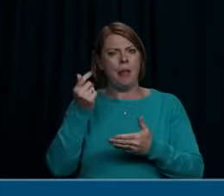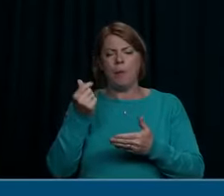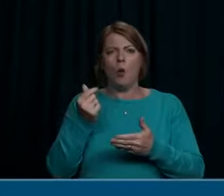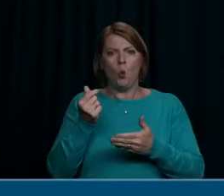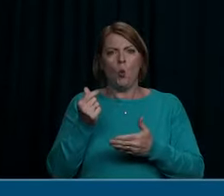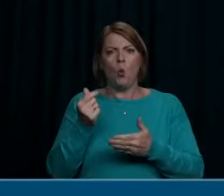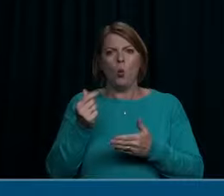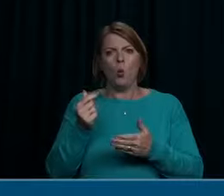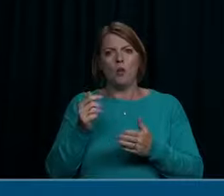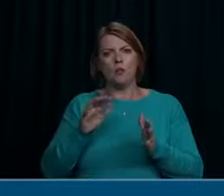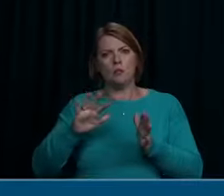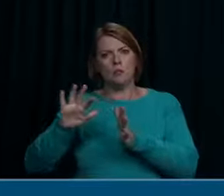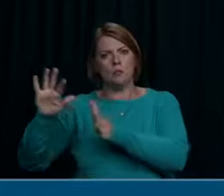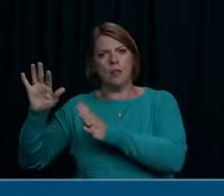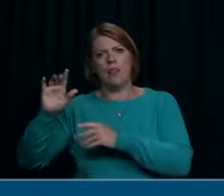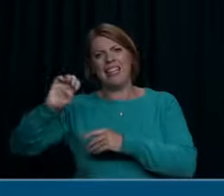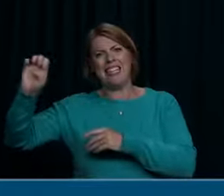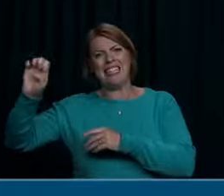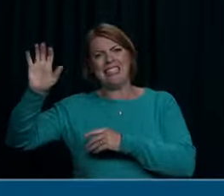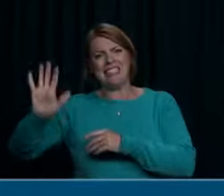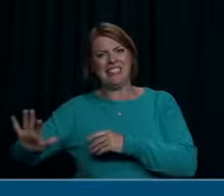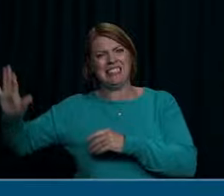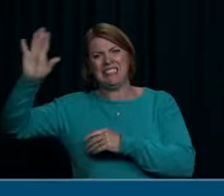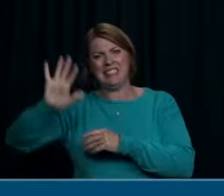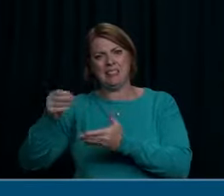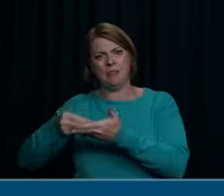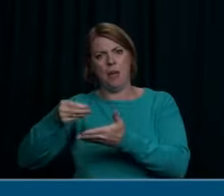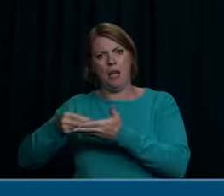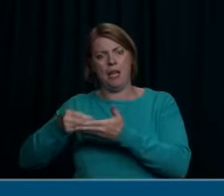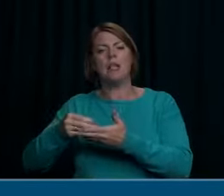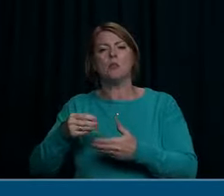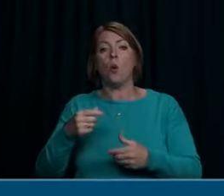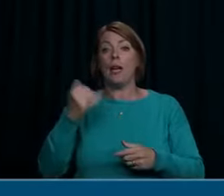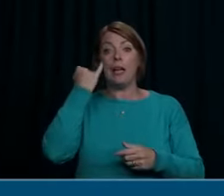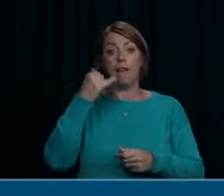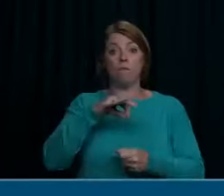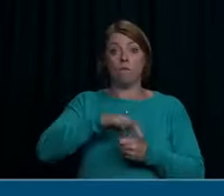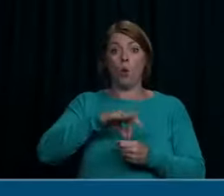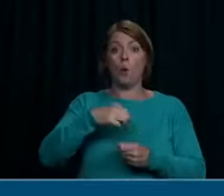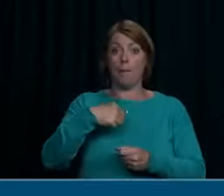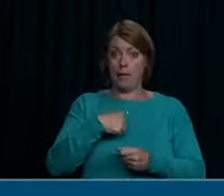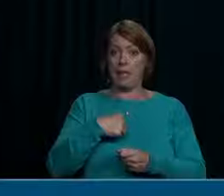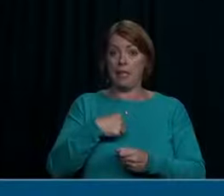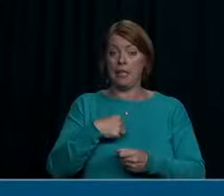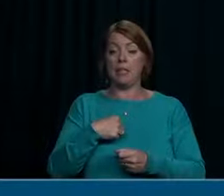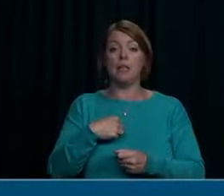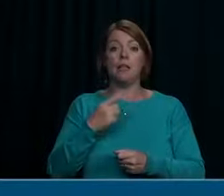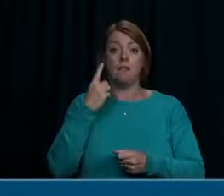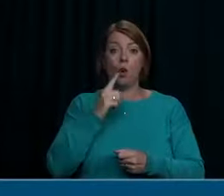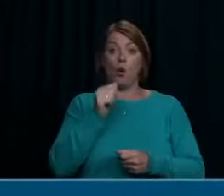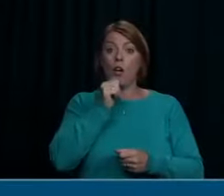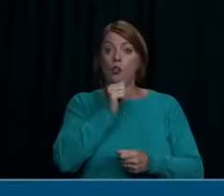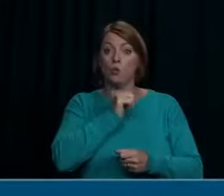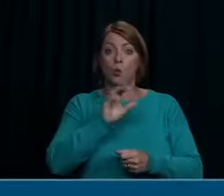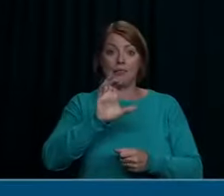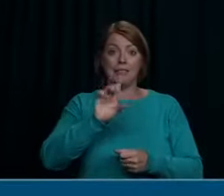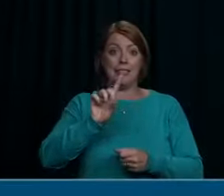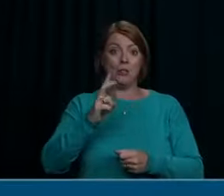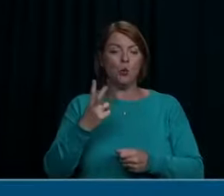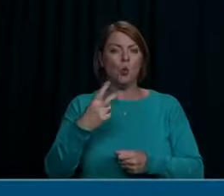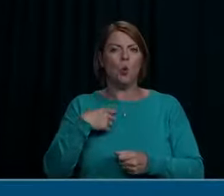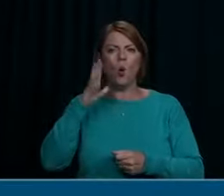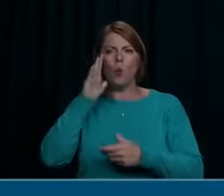opinion. What I'm going to do when I'm congressman and I'm elected to represent Arizona's 2nd Congressional District, we're going to